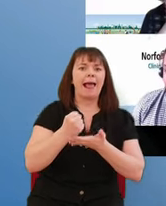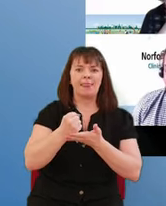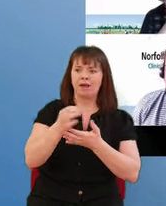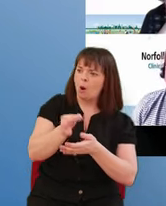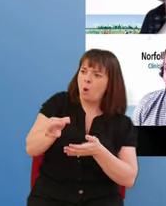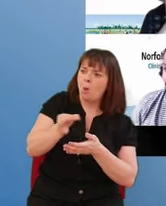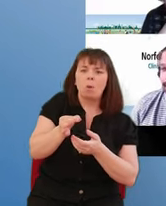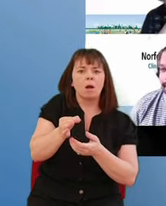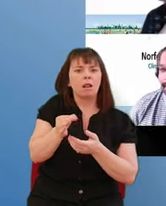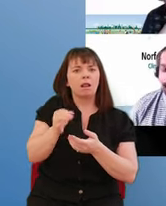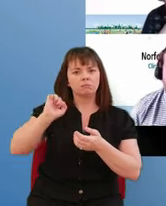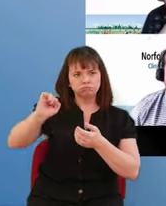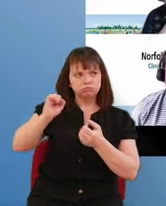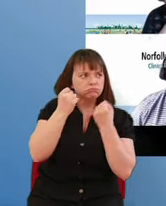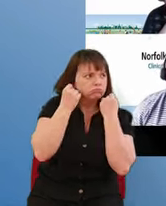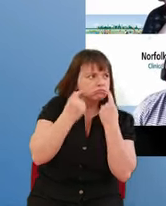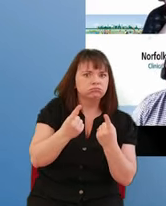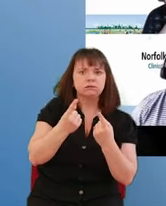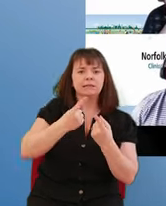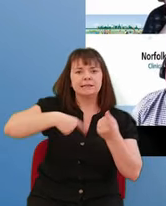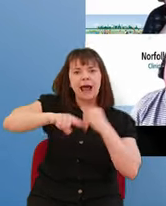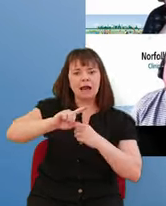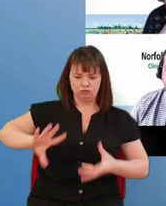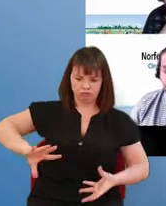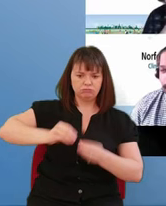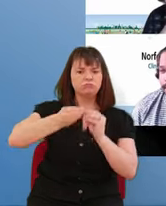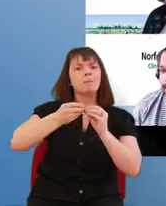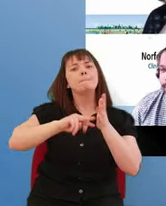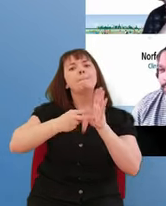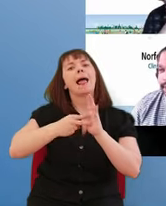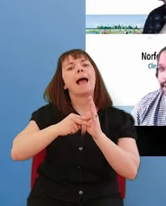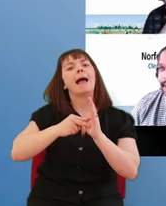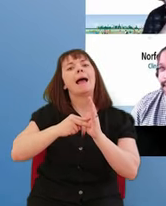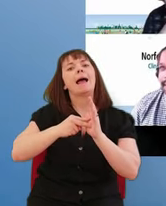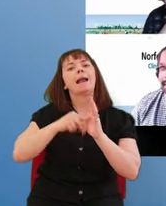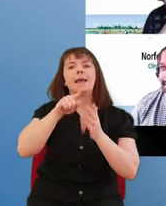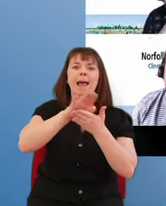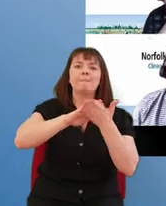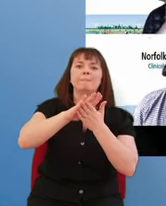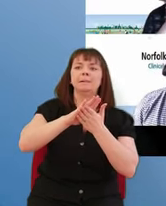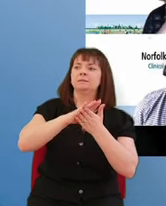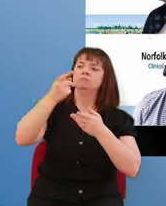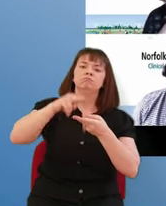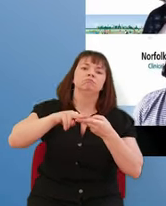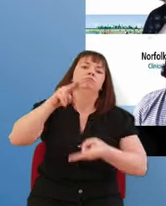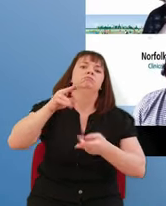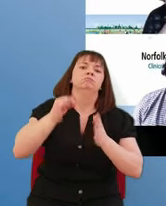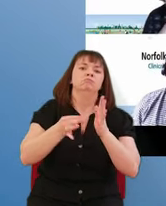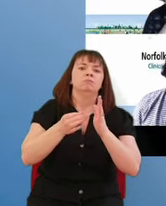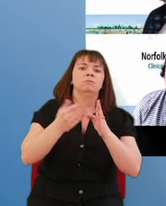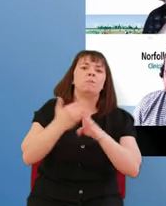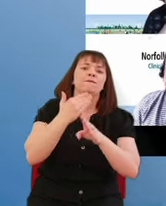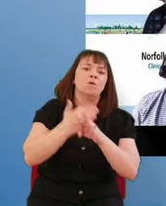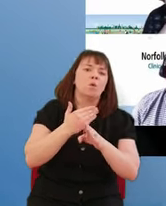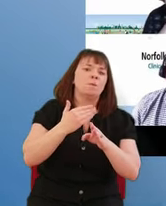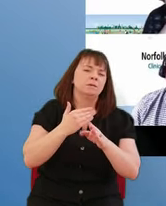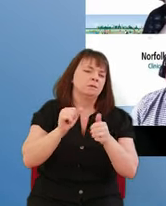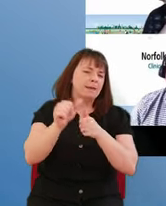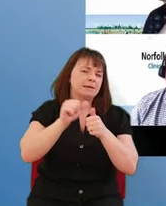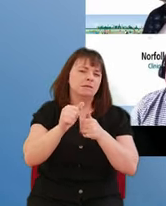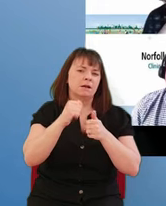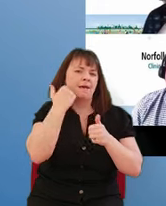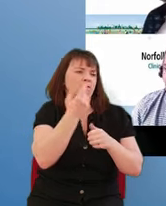on this approach is the assurance and performance monitoring. I think for me, it would be the team itself needs to be assured that the data that